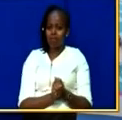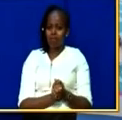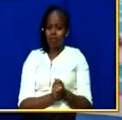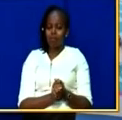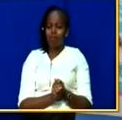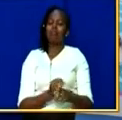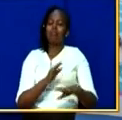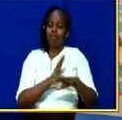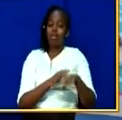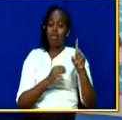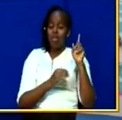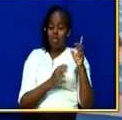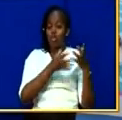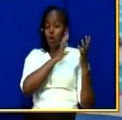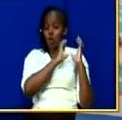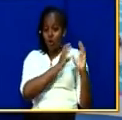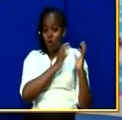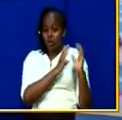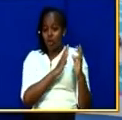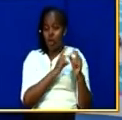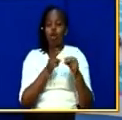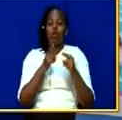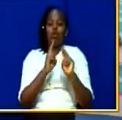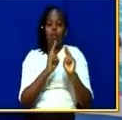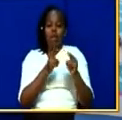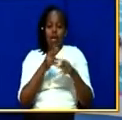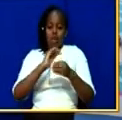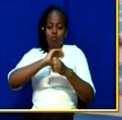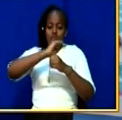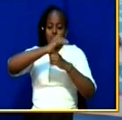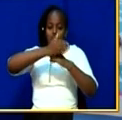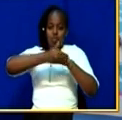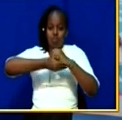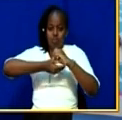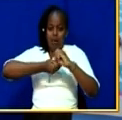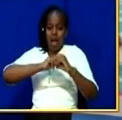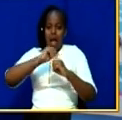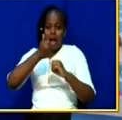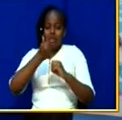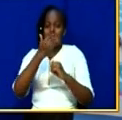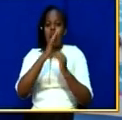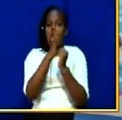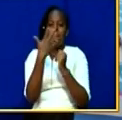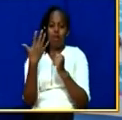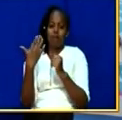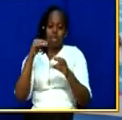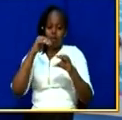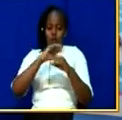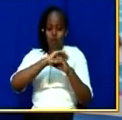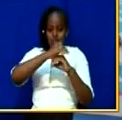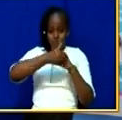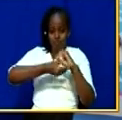good. This coconut normally is covered by some other leaves in it.